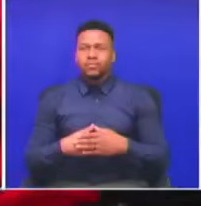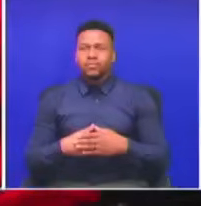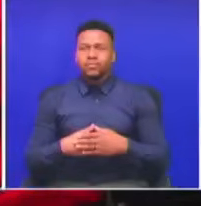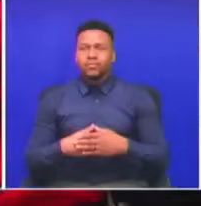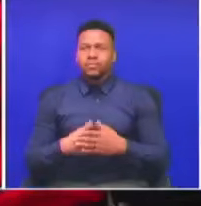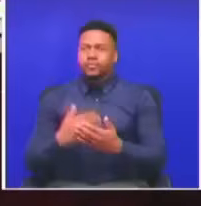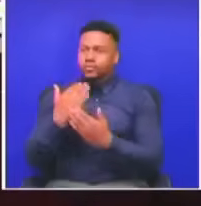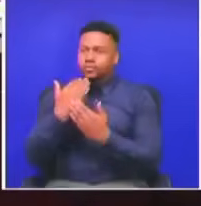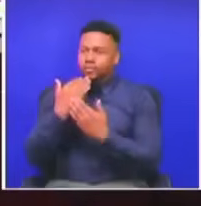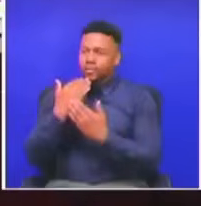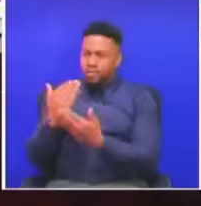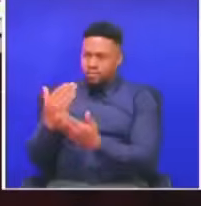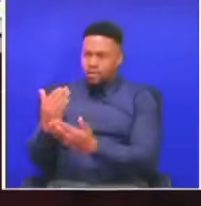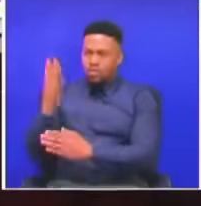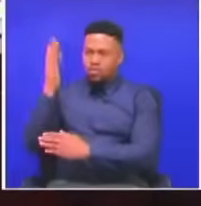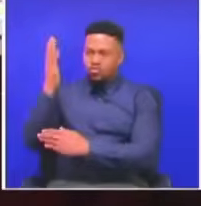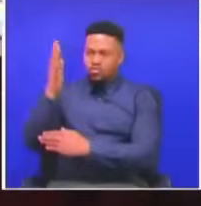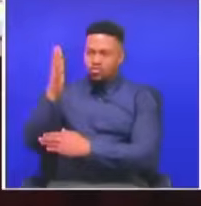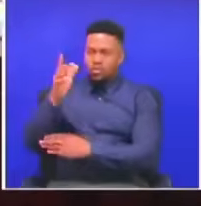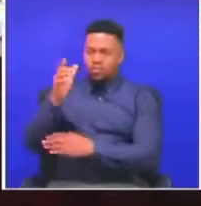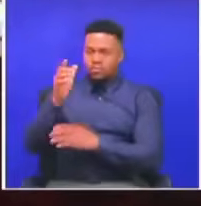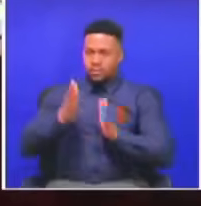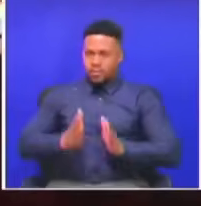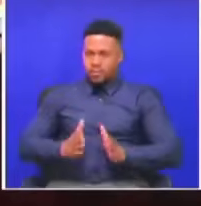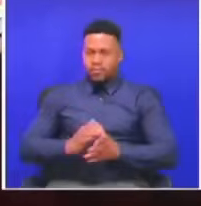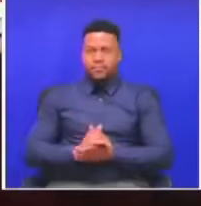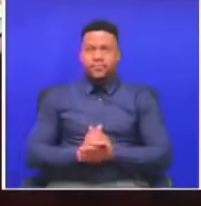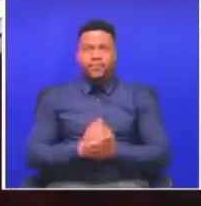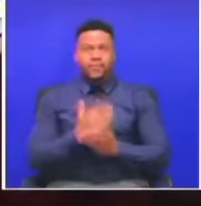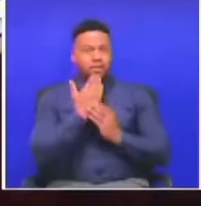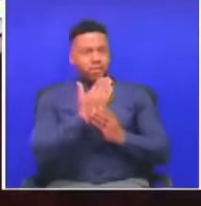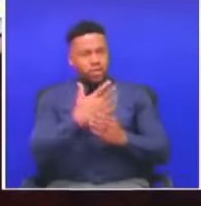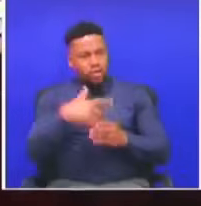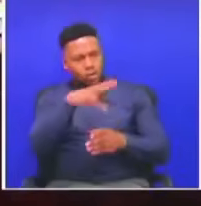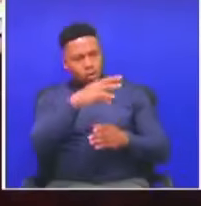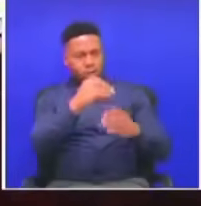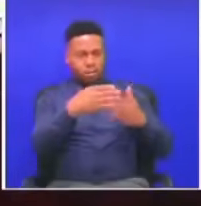Thank you, Honorable Speaker and honorable members.